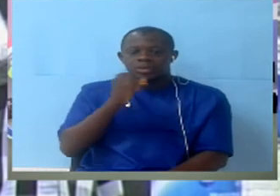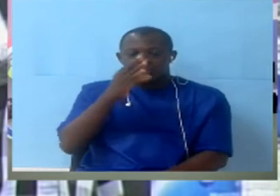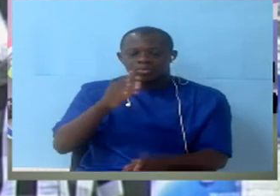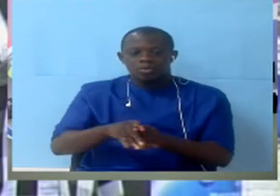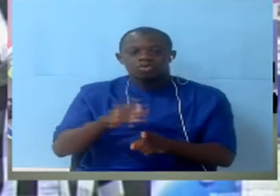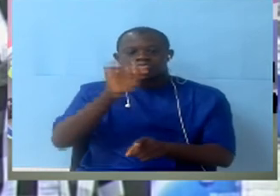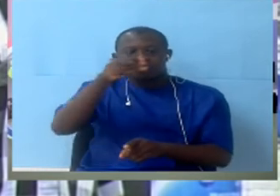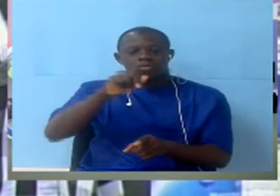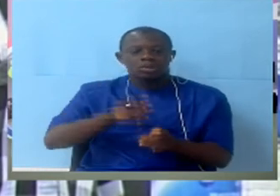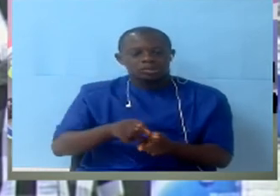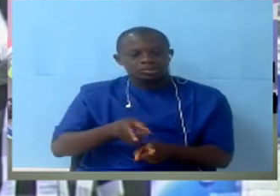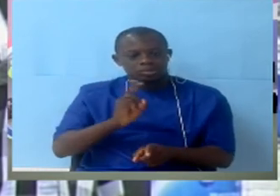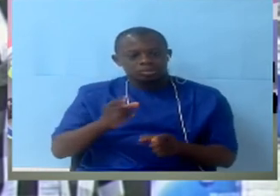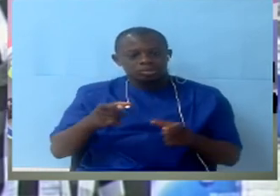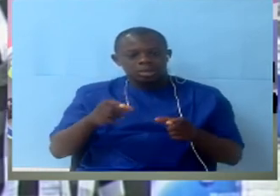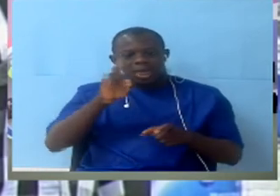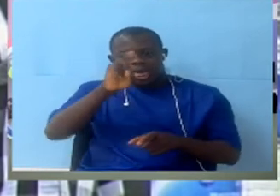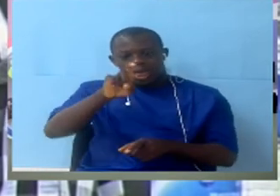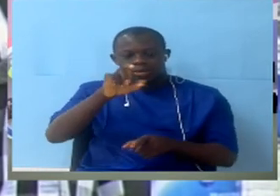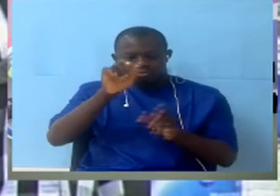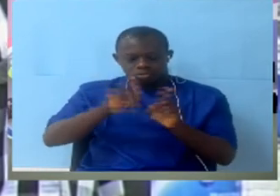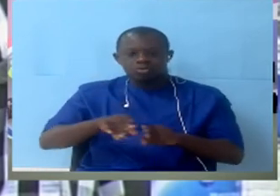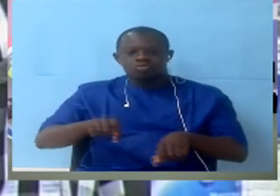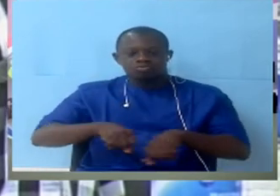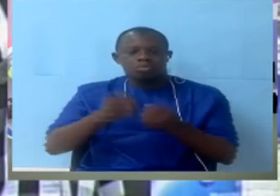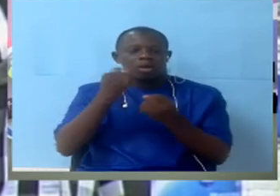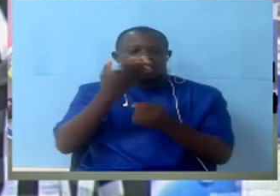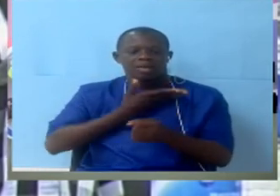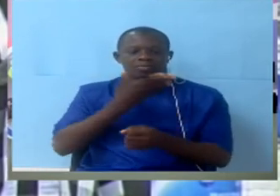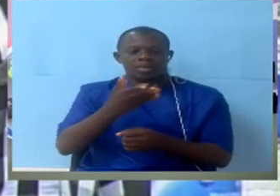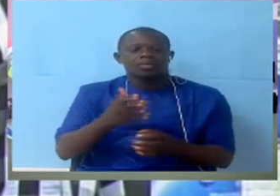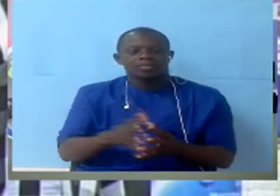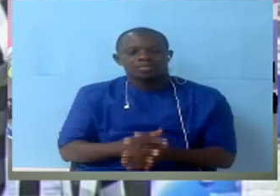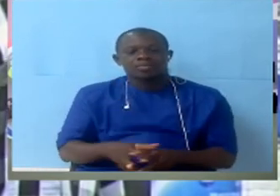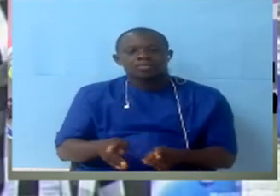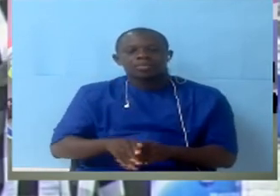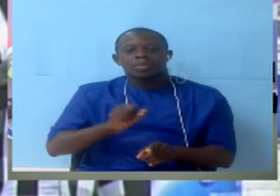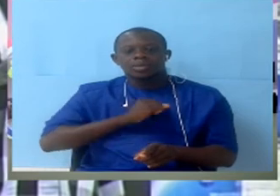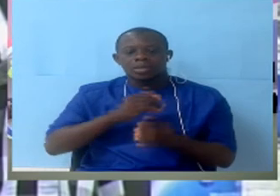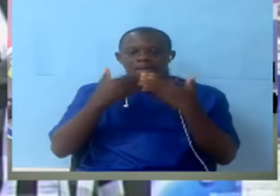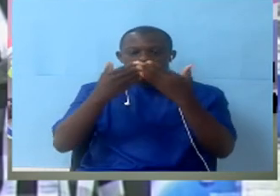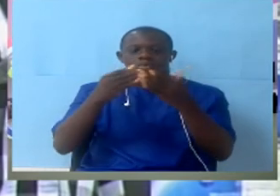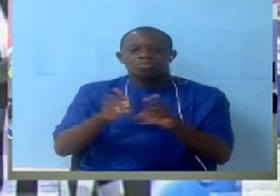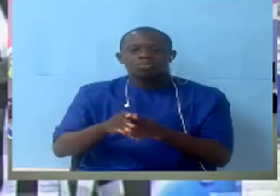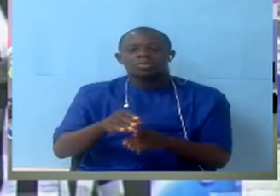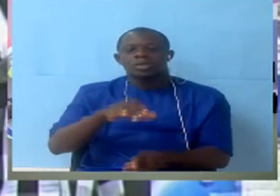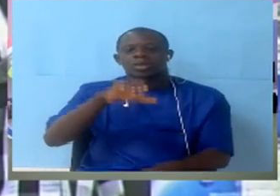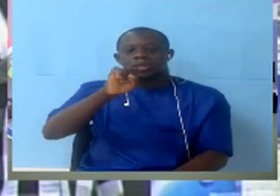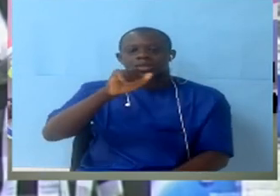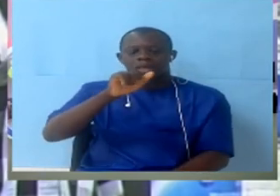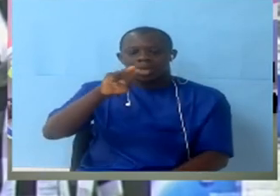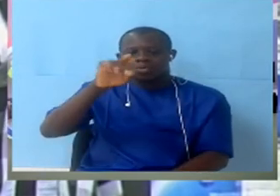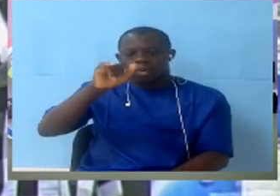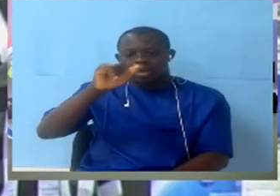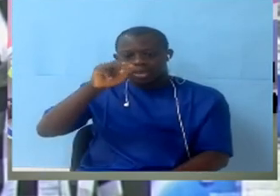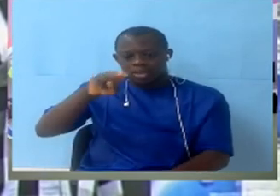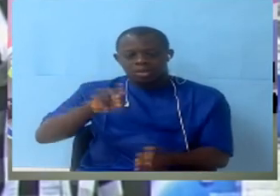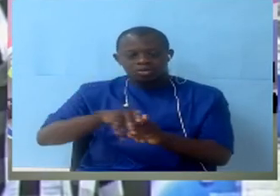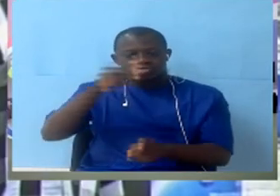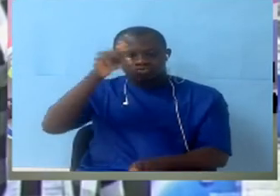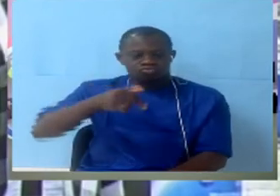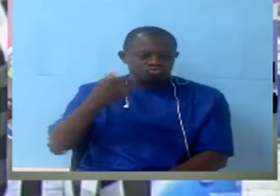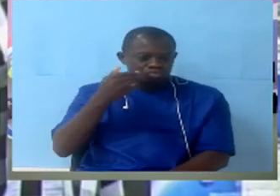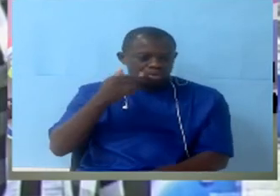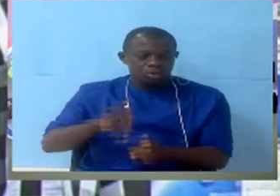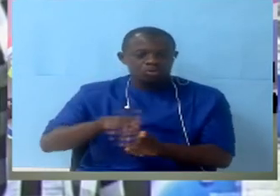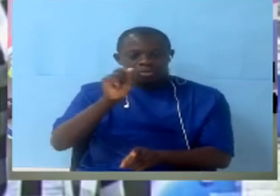Single Nyasi told me that I'll cross your balls. Akonyo Sanyang. He said to me, Sanyang. Bile maybe Berkulo Taylor. I'll